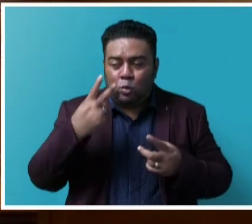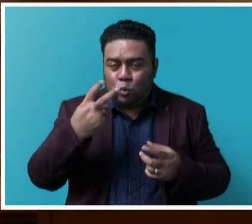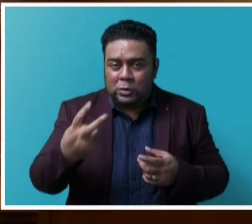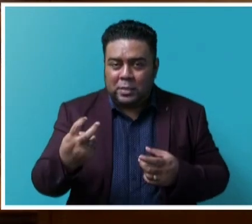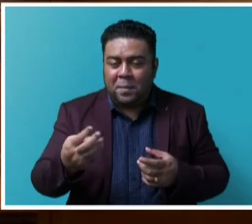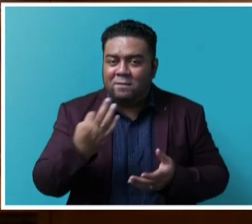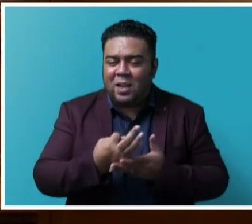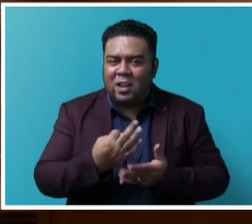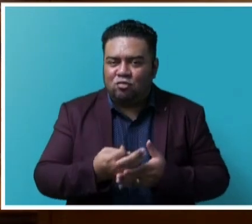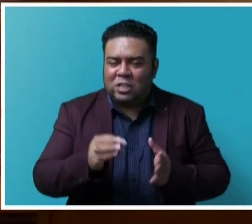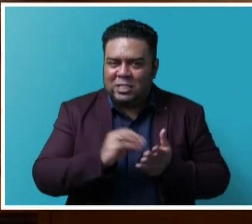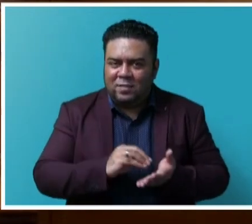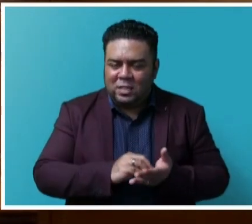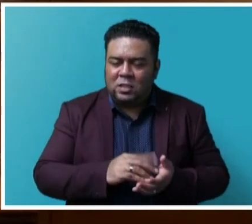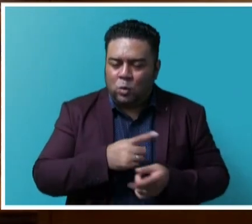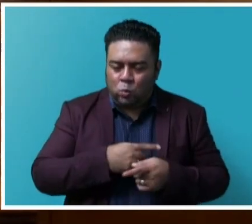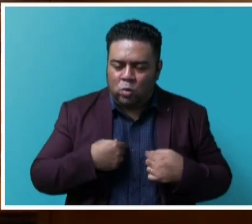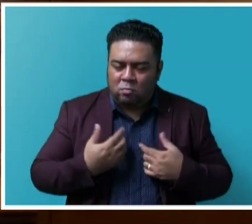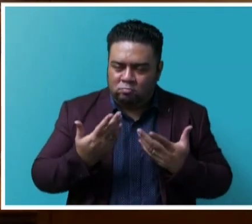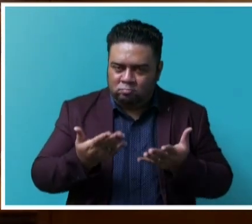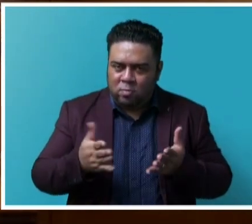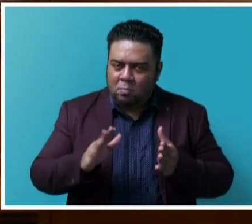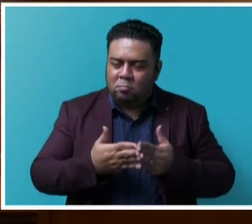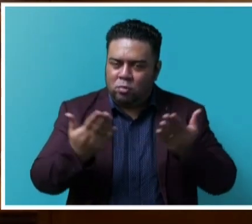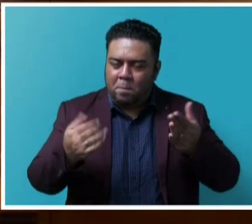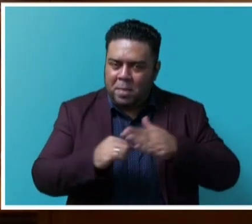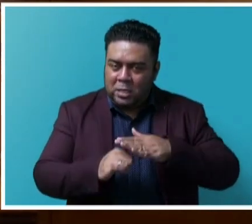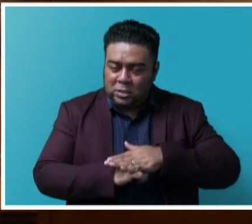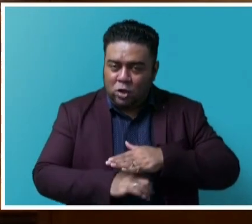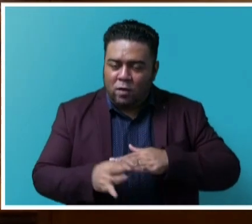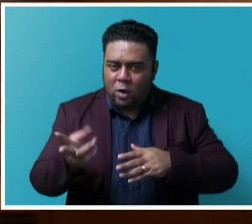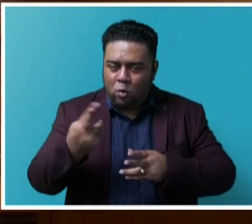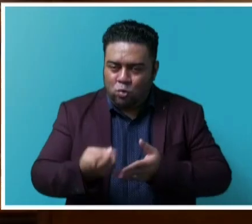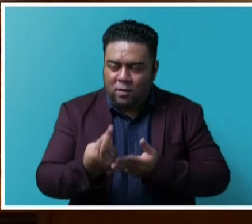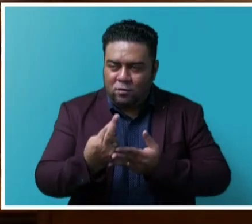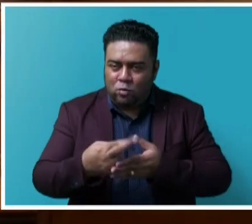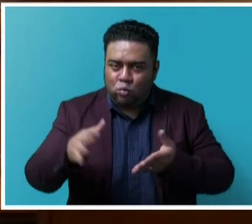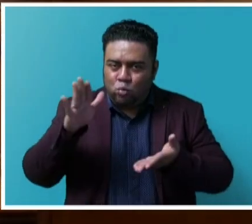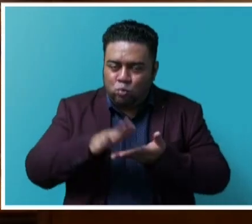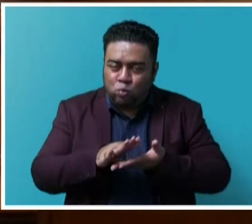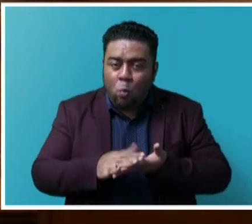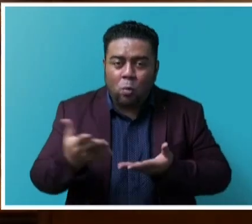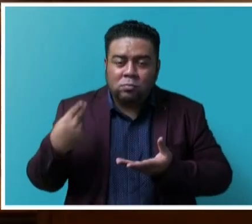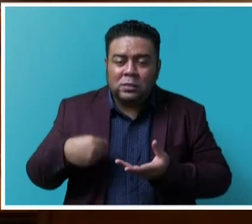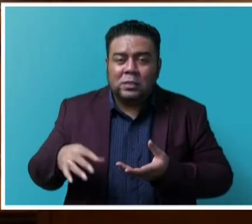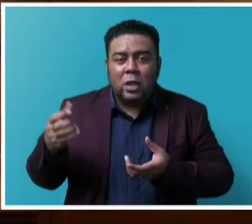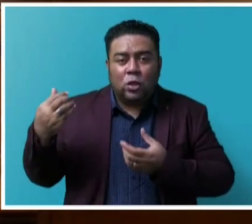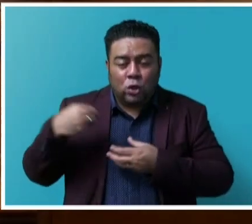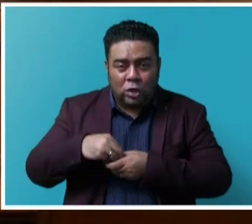financial services, and we are committed to broadening the base of our recovery to cushion internal and external shocks.